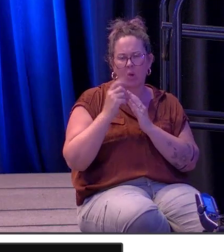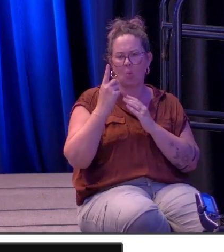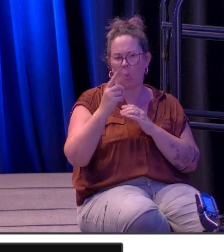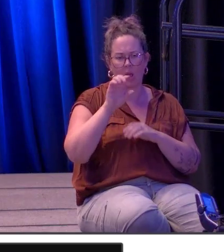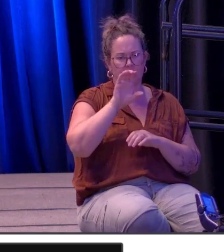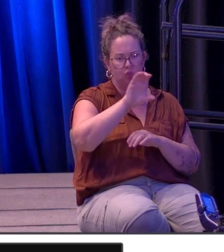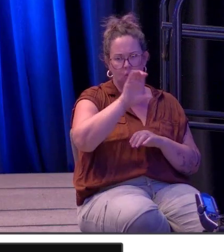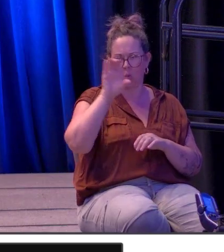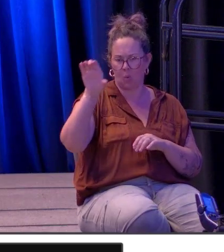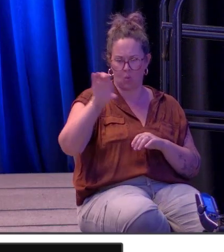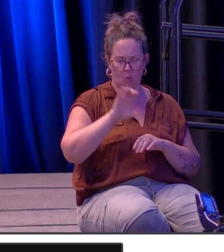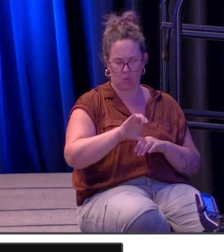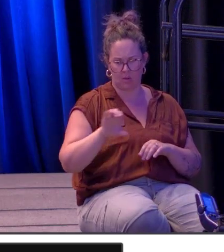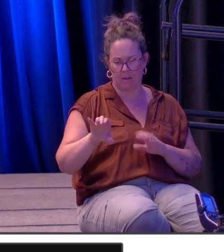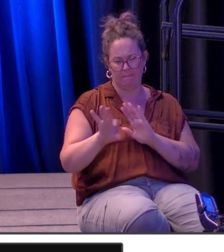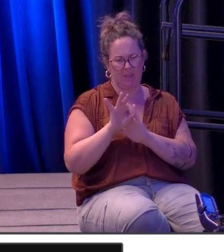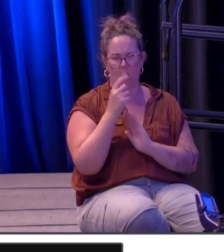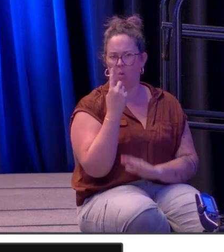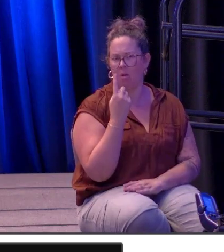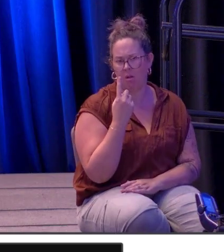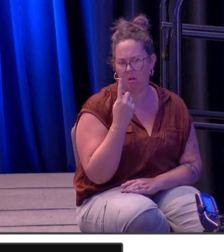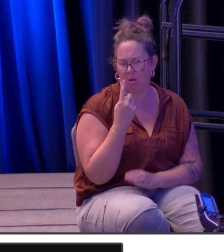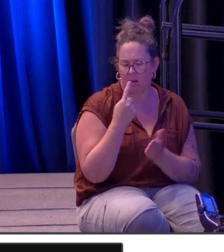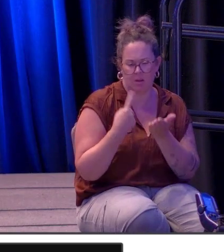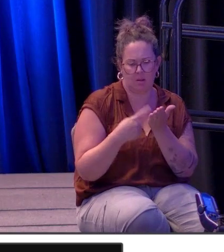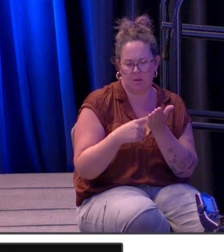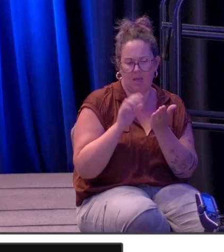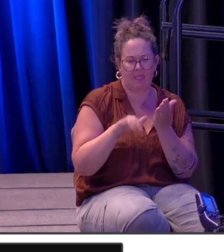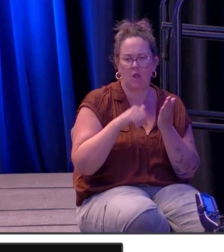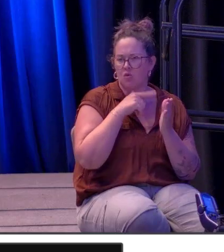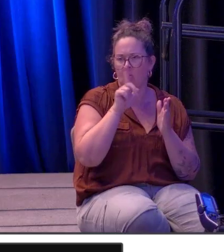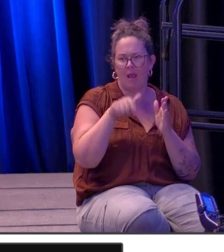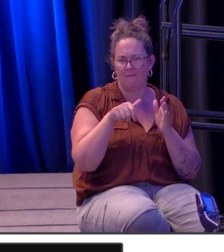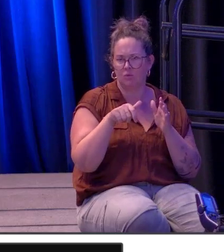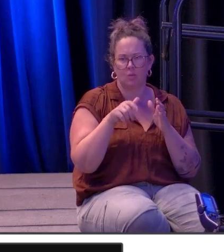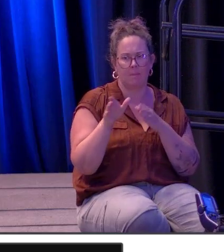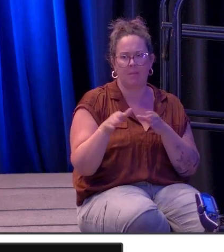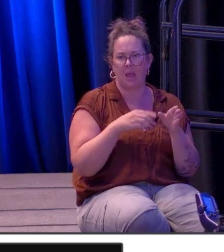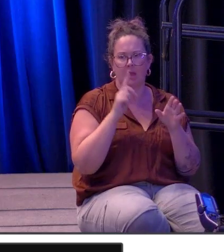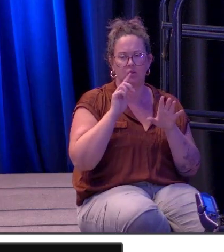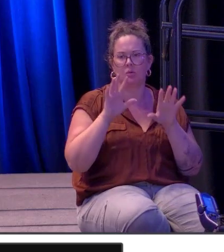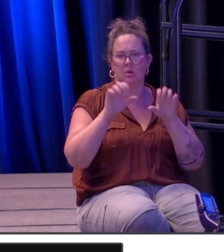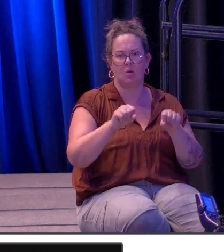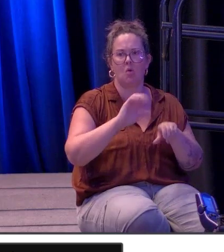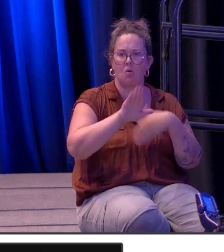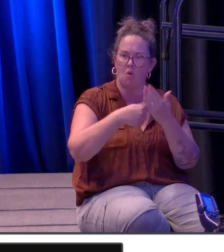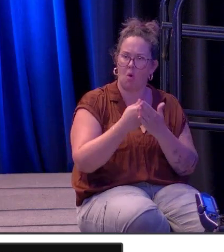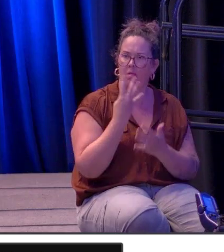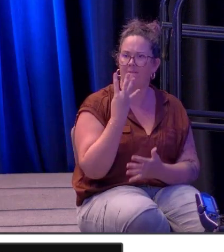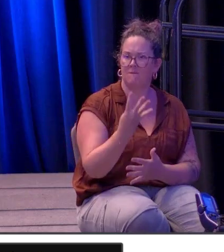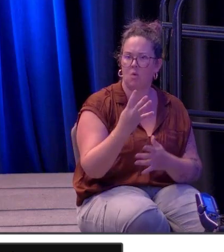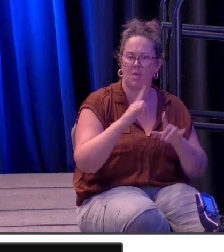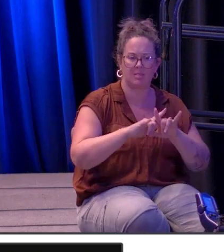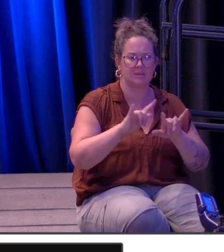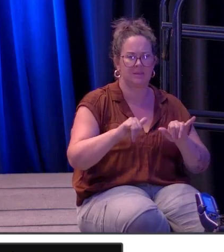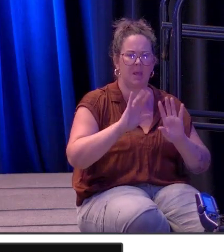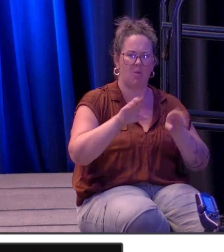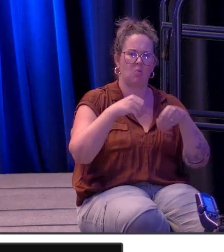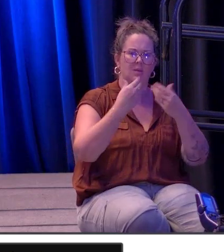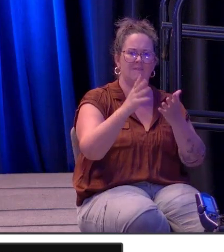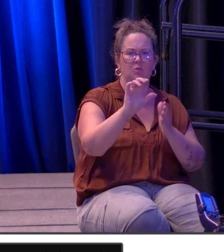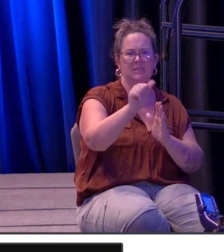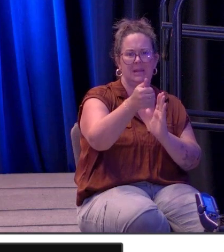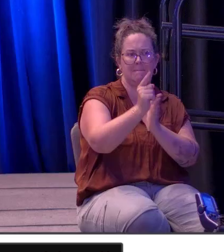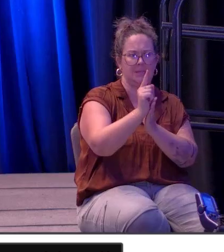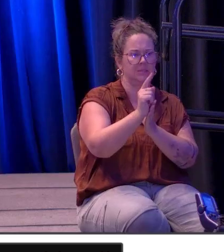one zone. You don't have to try and tackle all of them at the same time. So I'm going to give everybody about 10 minutes to do